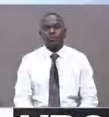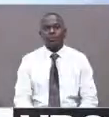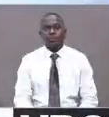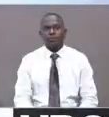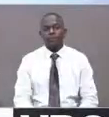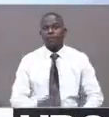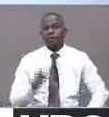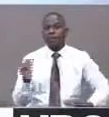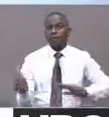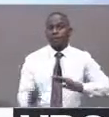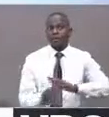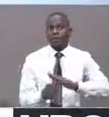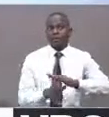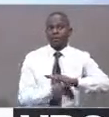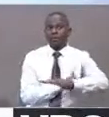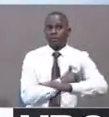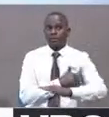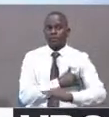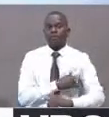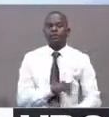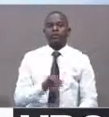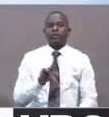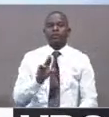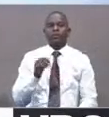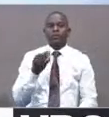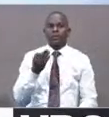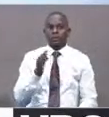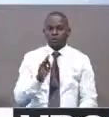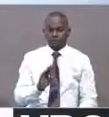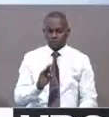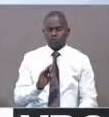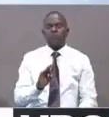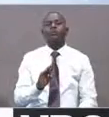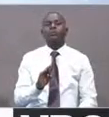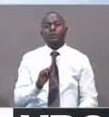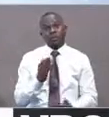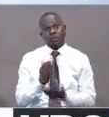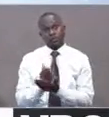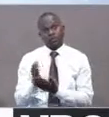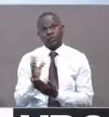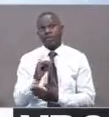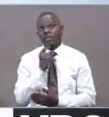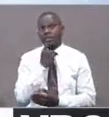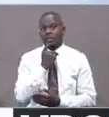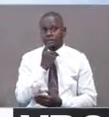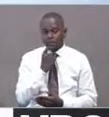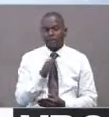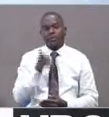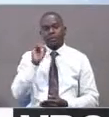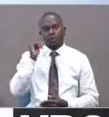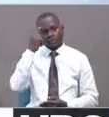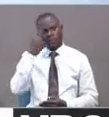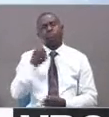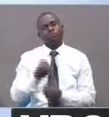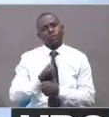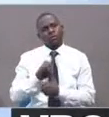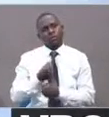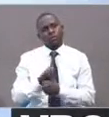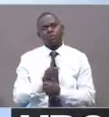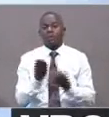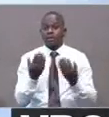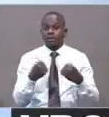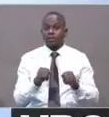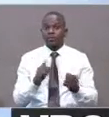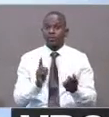The Deputy Chief of Defence Forces, Lieutenant General Peter Elweru, assured the Karamojong that government is doing everything possible